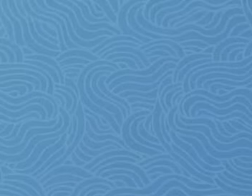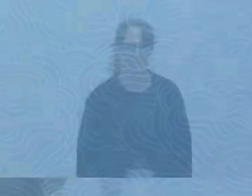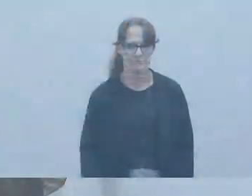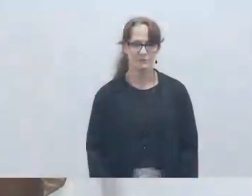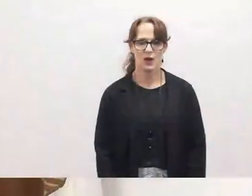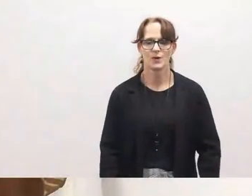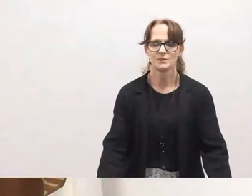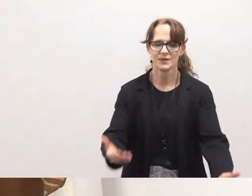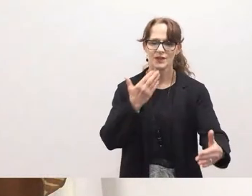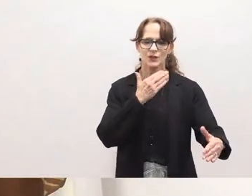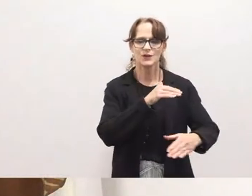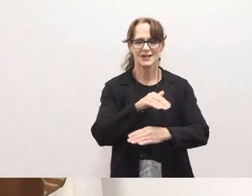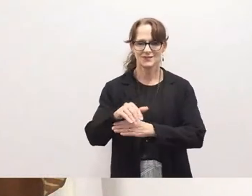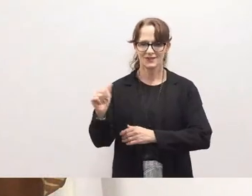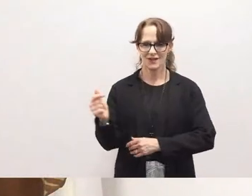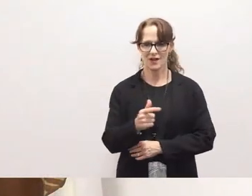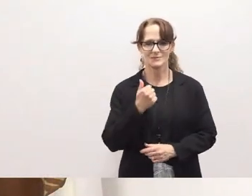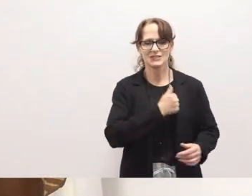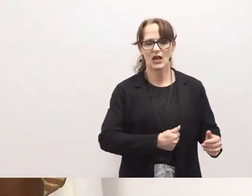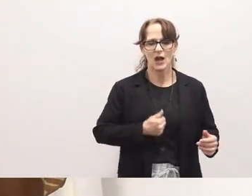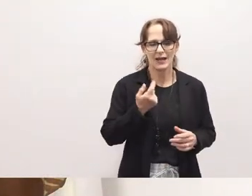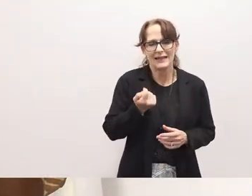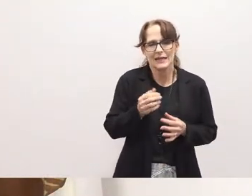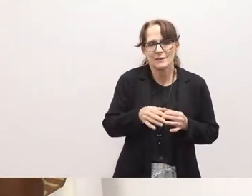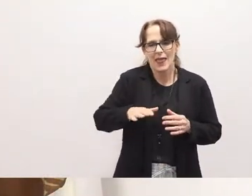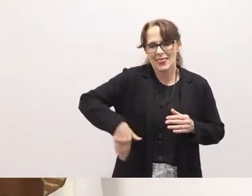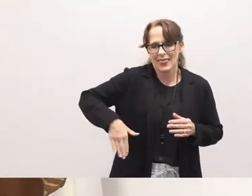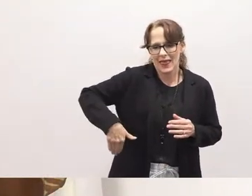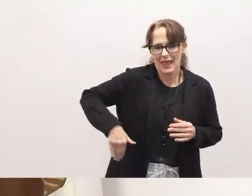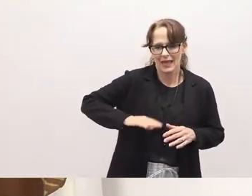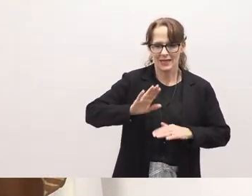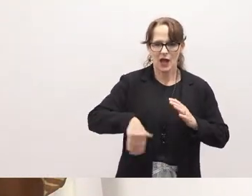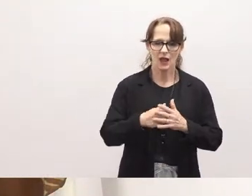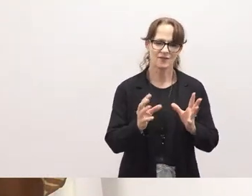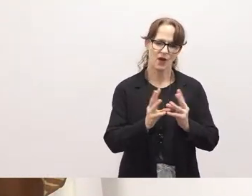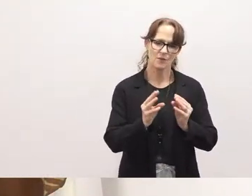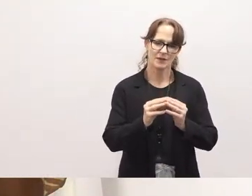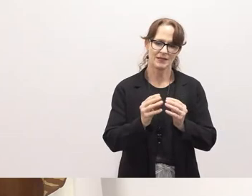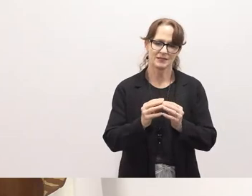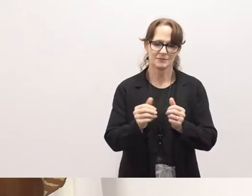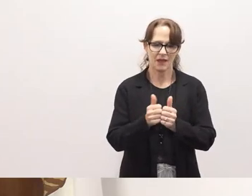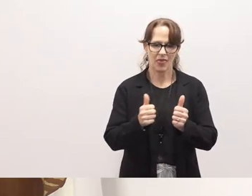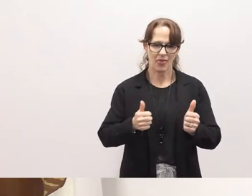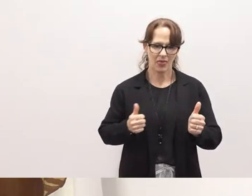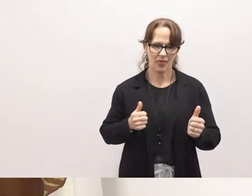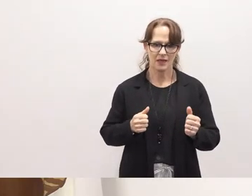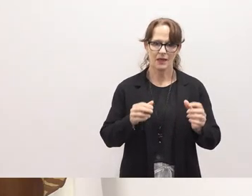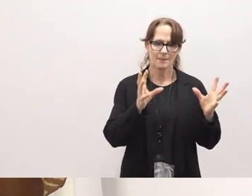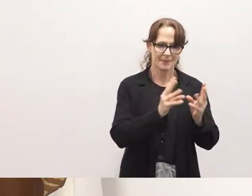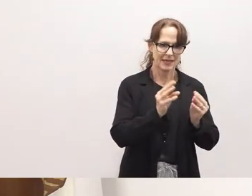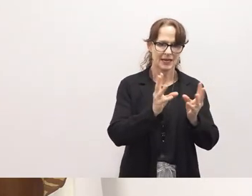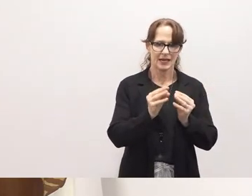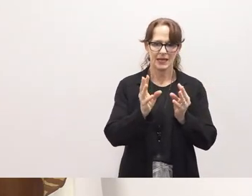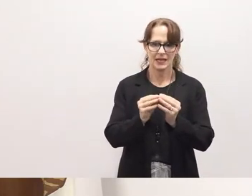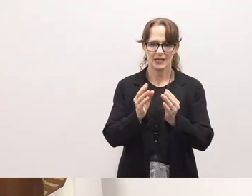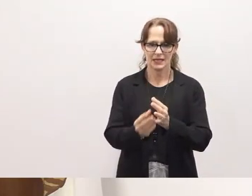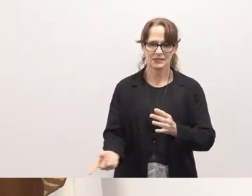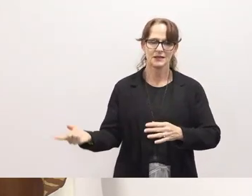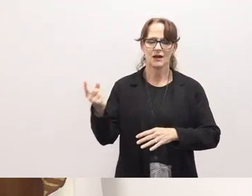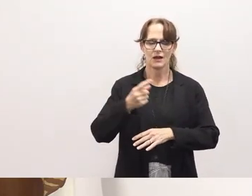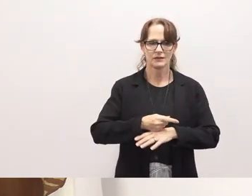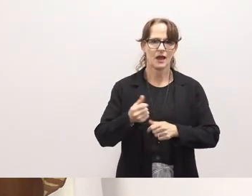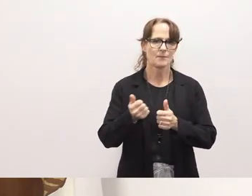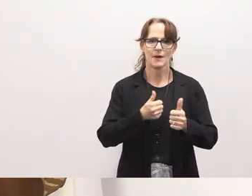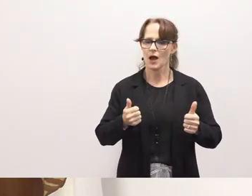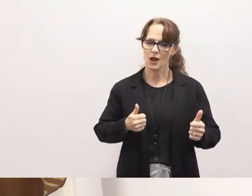Good evening, everyone. I'm sorry we're a little late. All of our meetings have been running behind schedule. We have several meetings throughout the day. They're all running